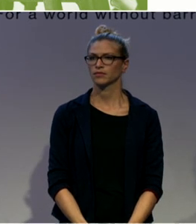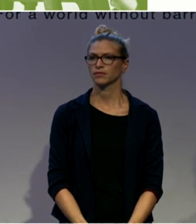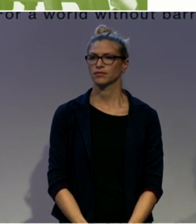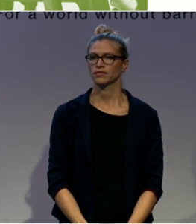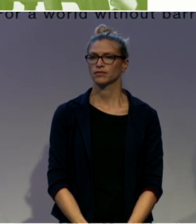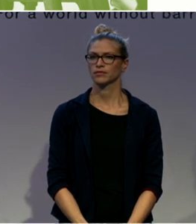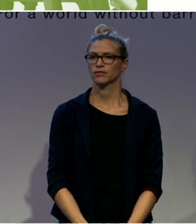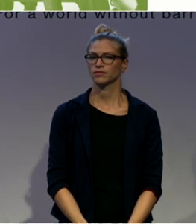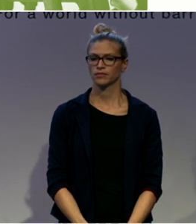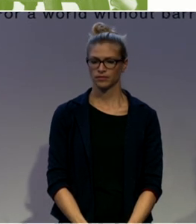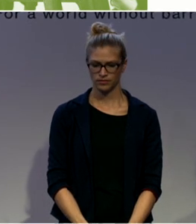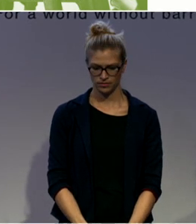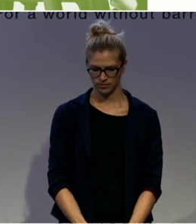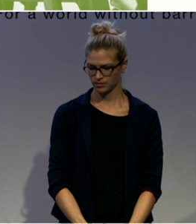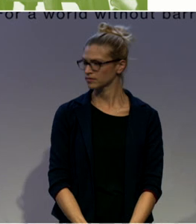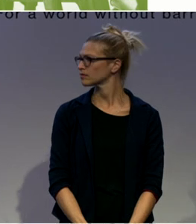al tener